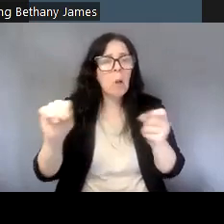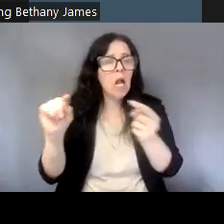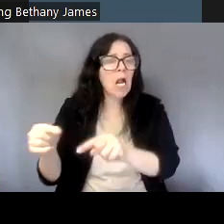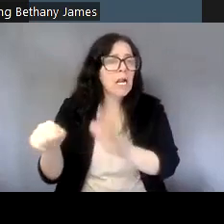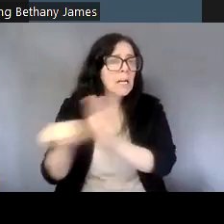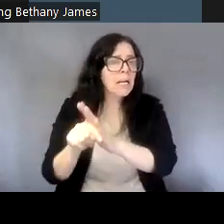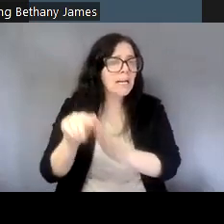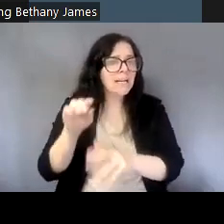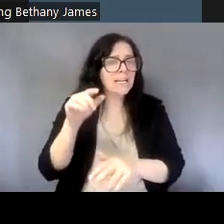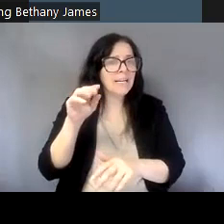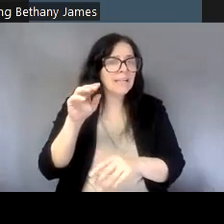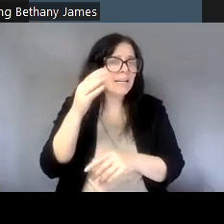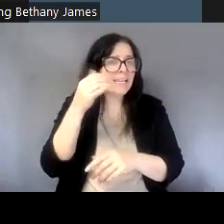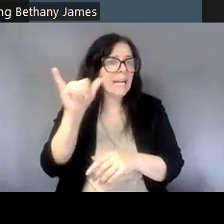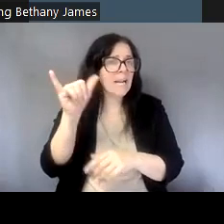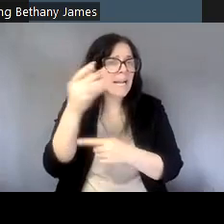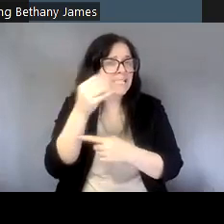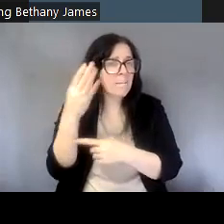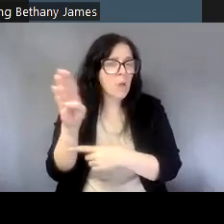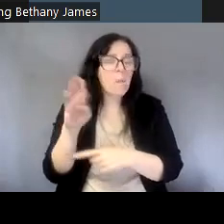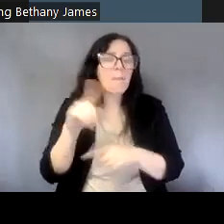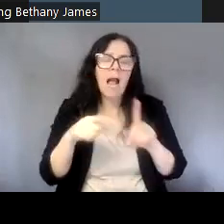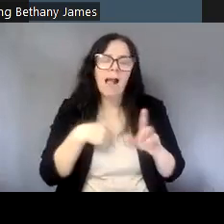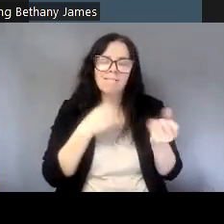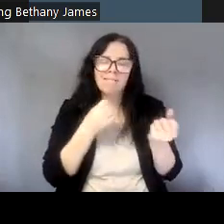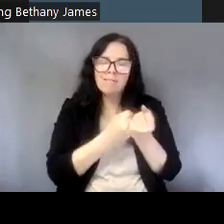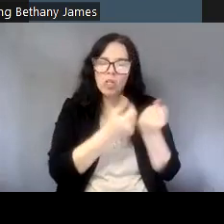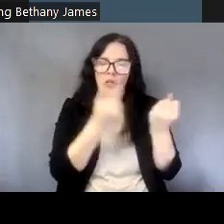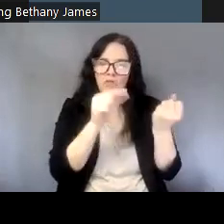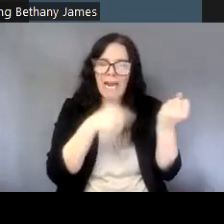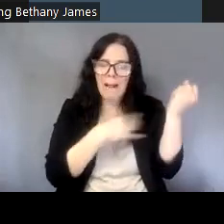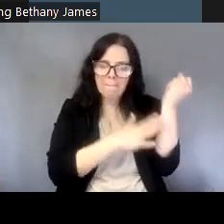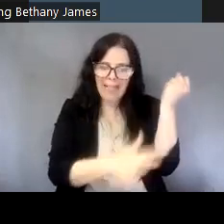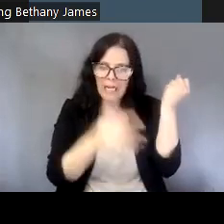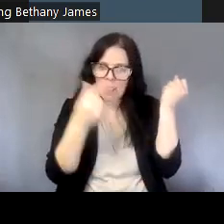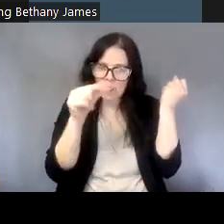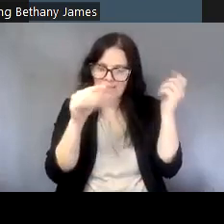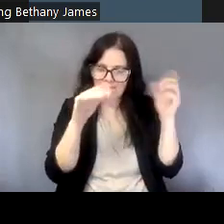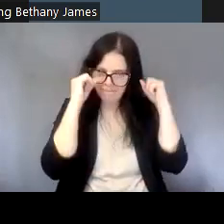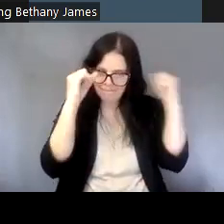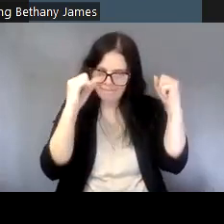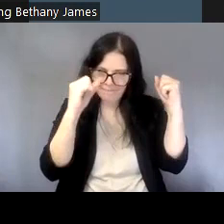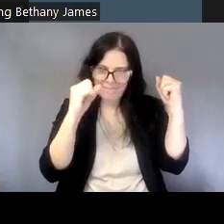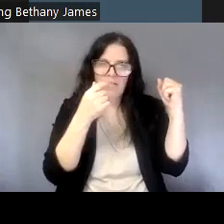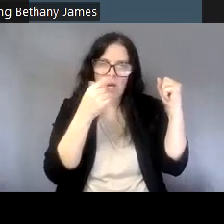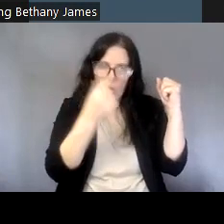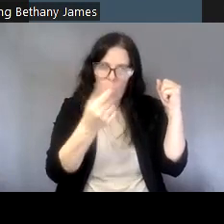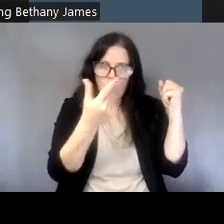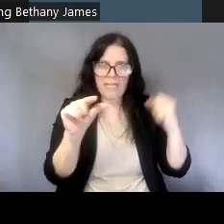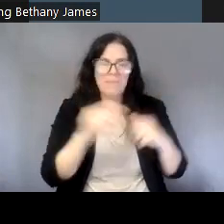we bleed green, so go green. Okay, so let's go in. Let me start off with some